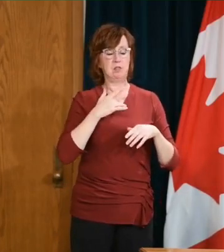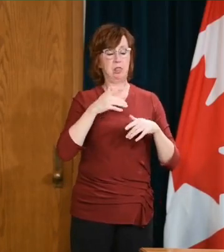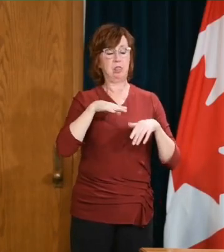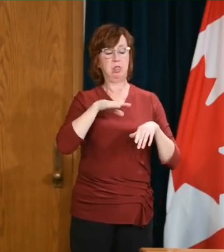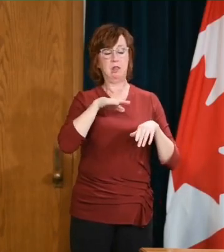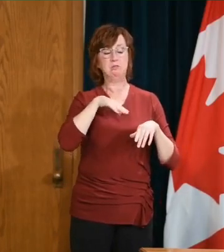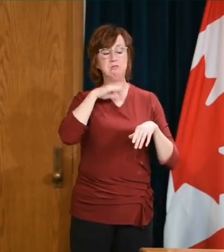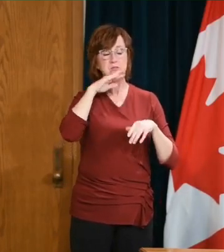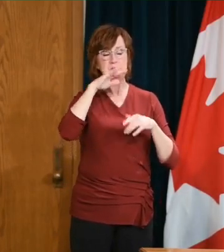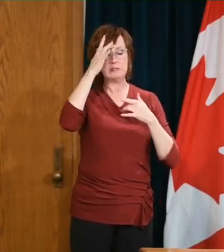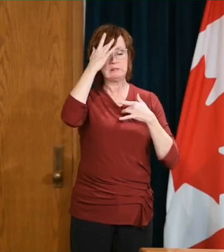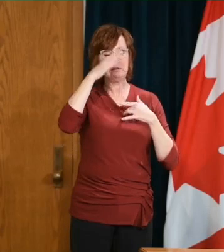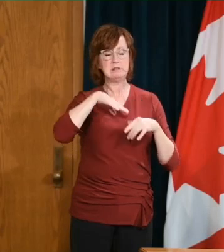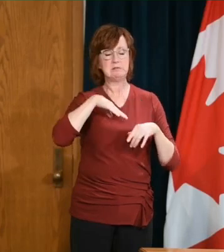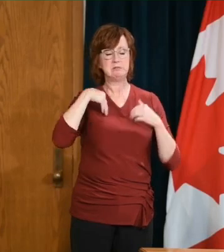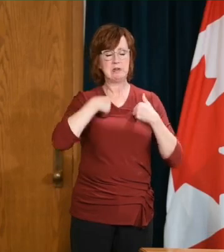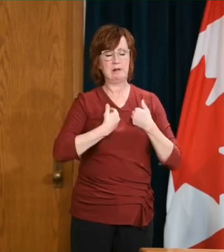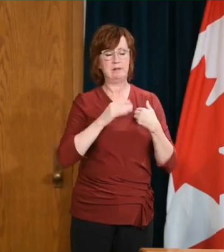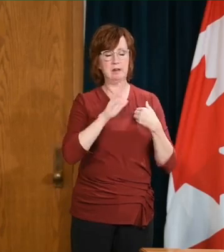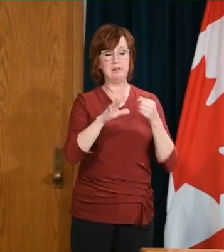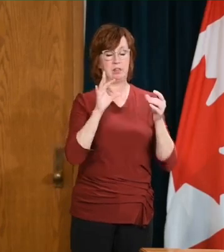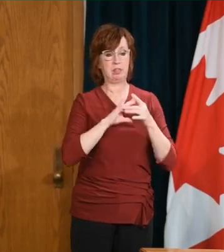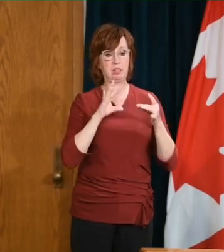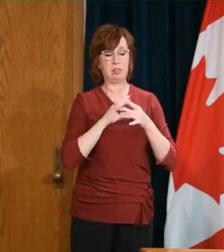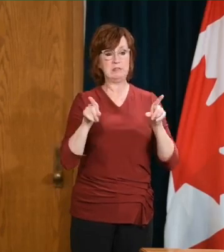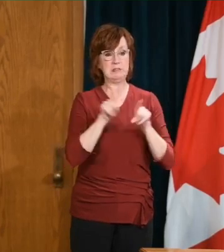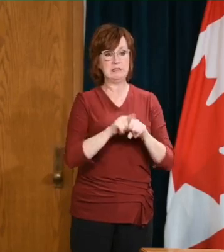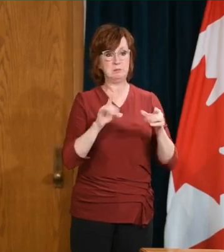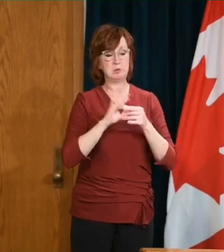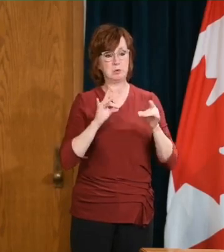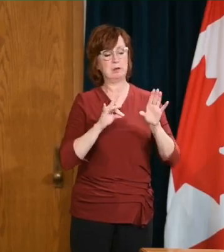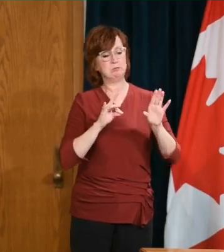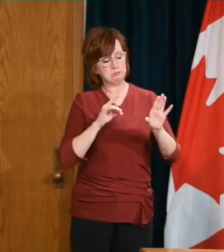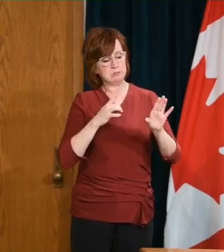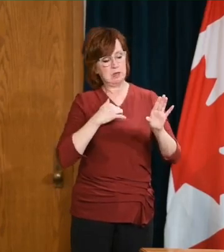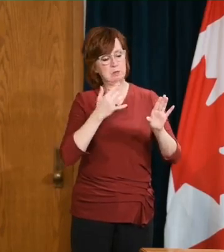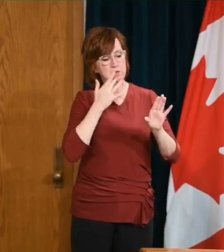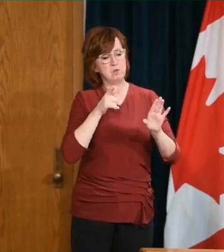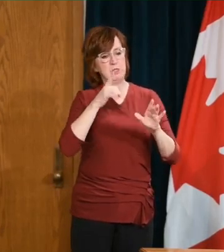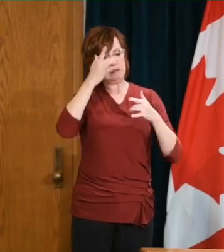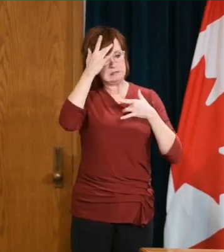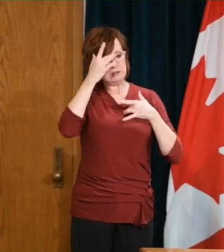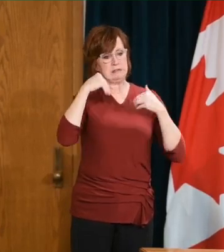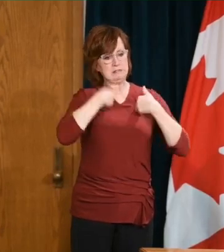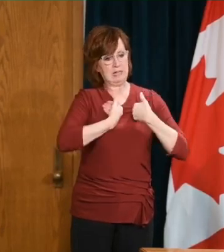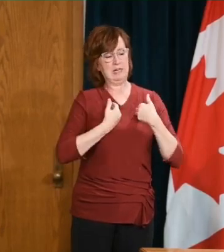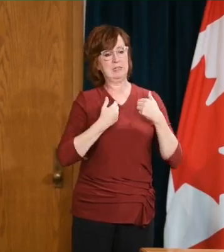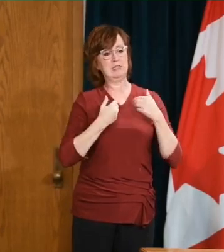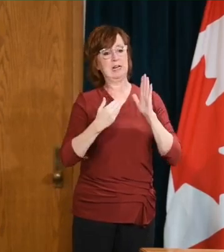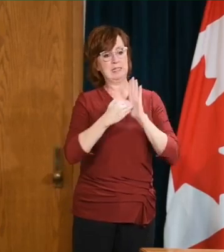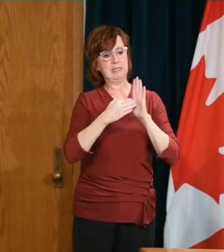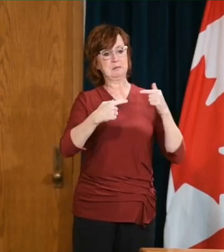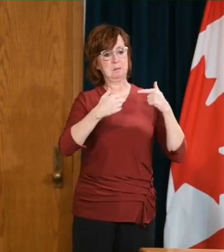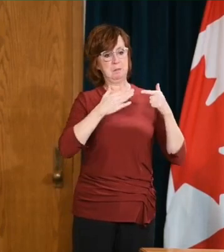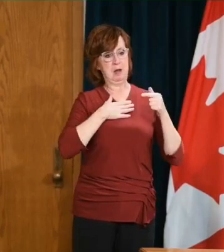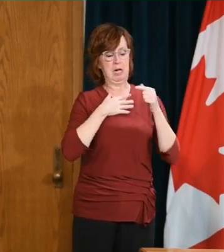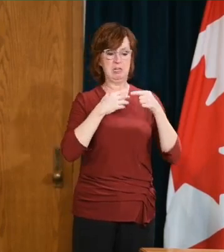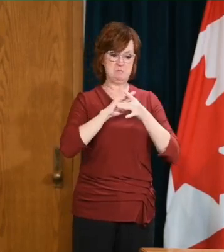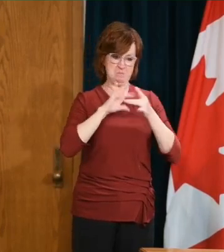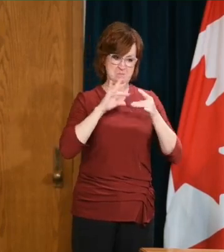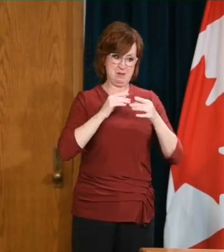home over the weekend, people may want to relax these practices a little bit.